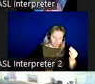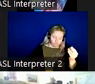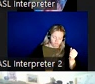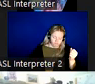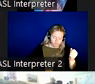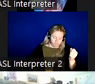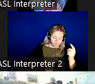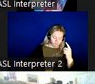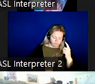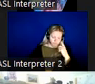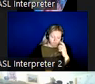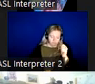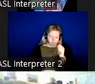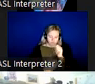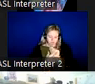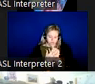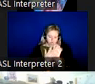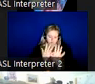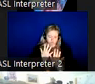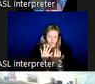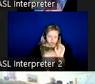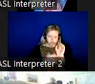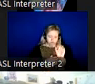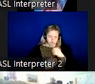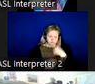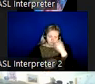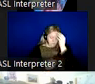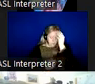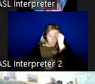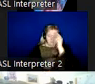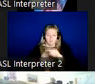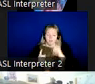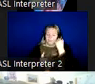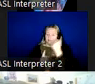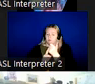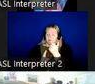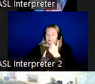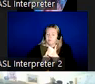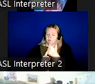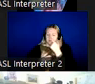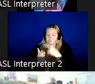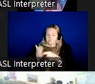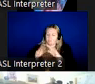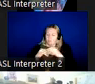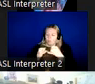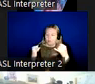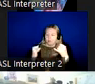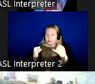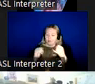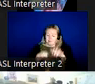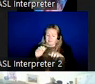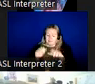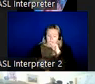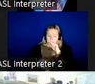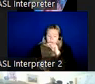those are the locations coming to mind. But if you do go to the online catalog and you just put in bird watching